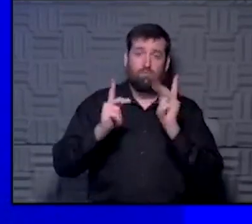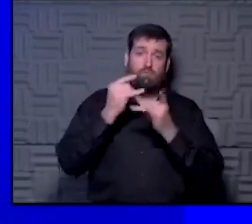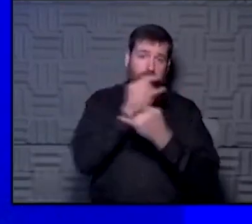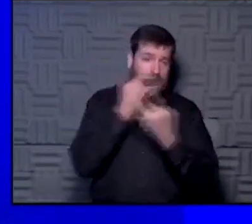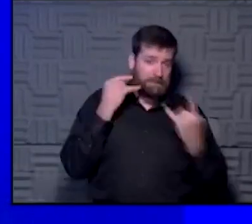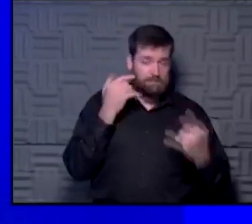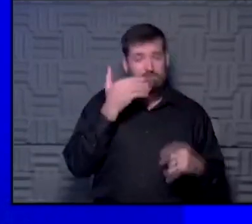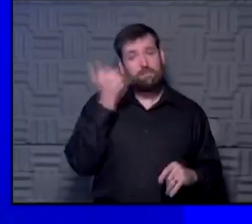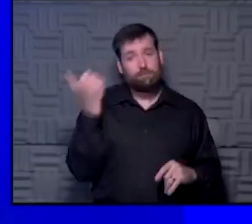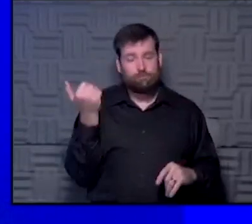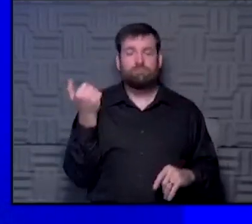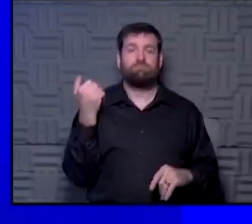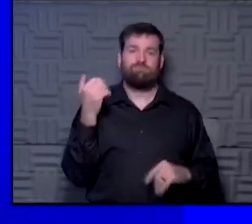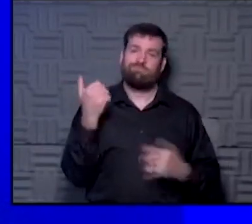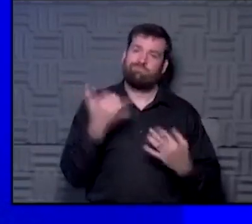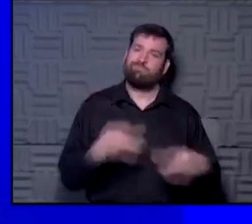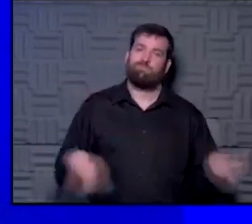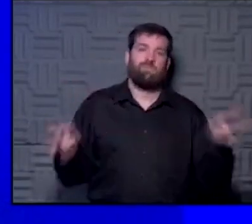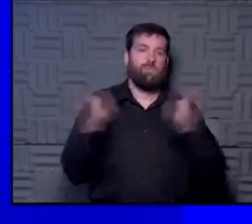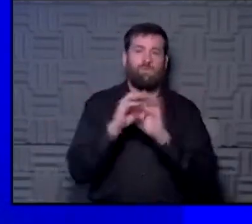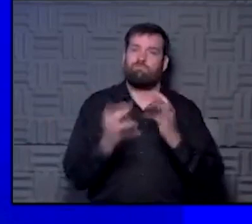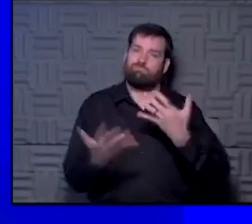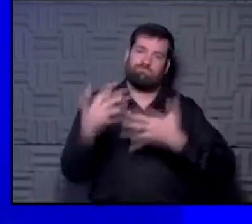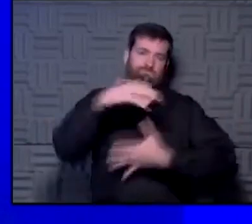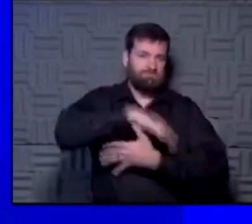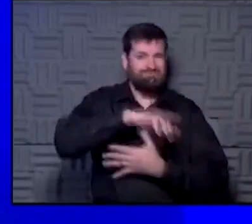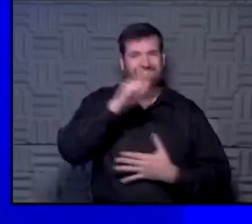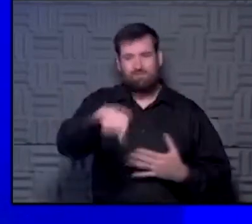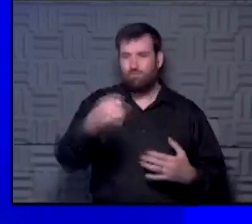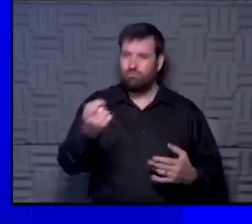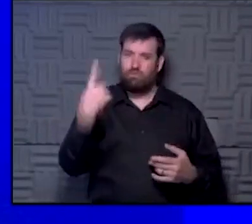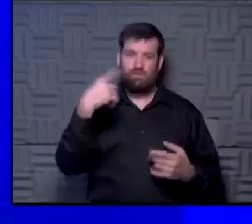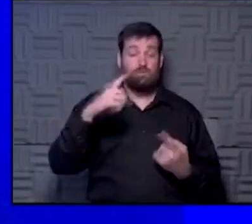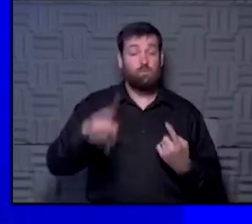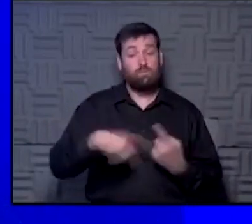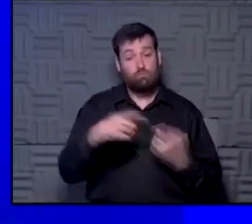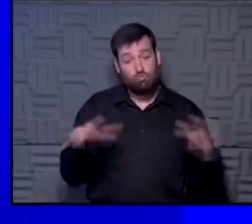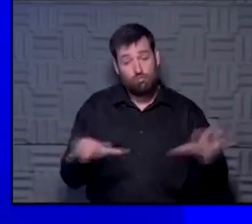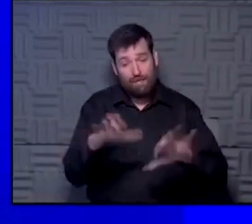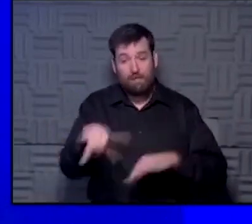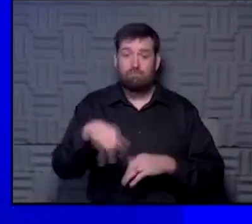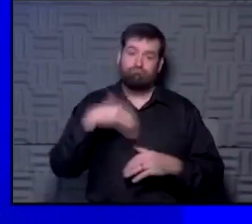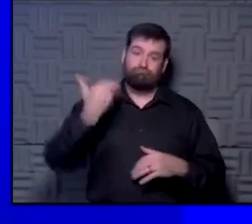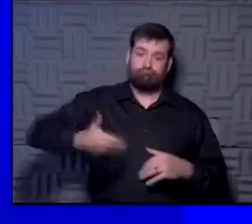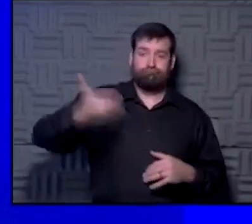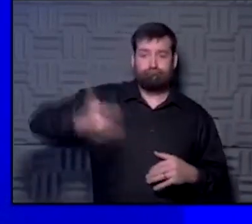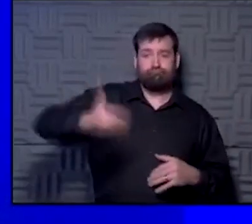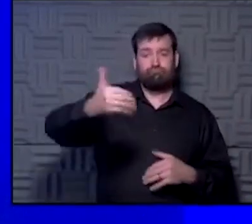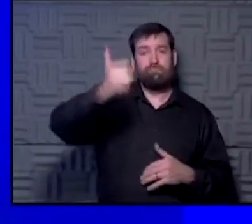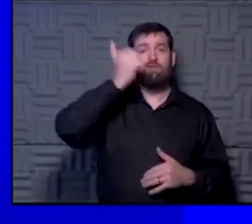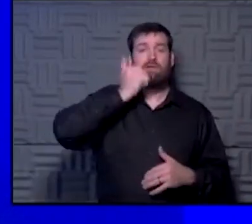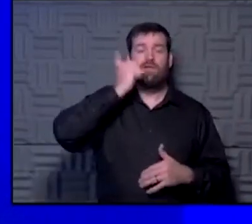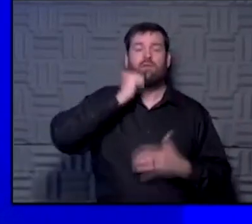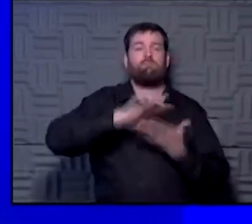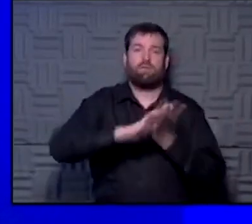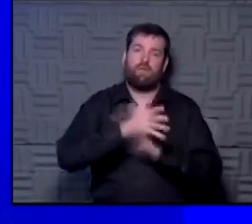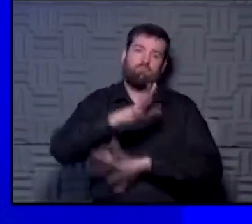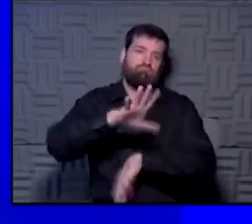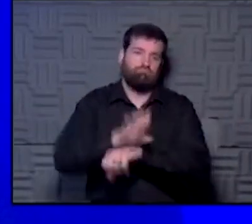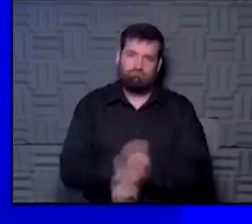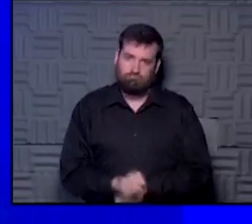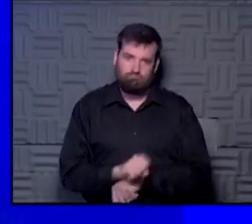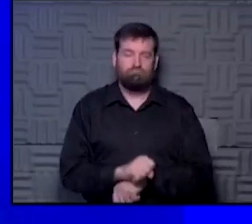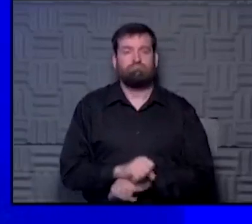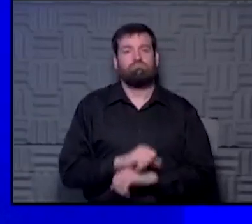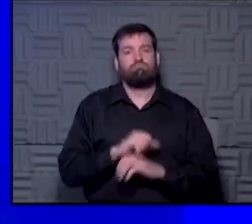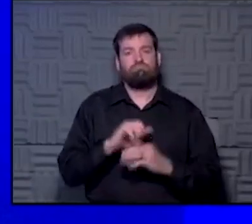mask, that's going to be better. Those are the large concepts that you have to understand. And when you do that and you continue to do it day after day, it will become second nature and